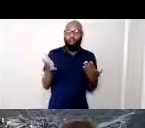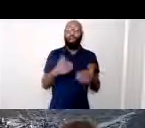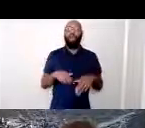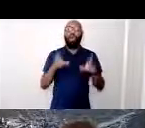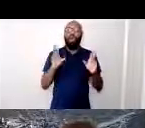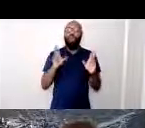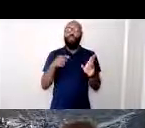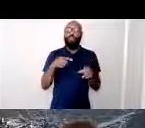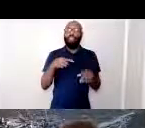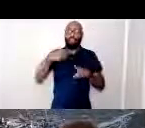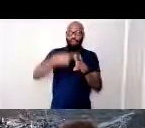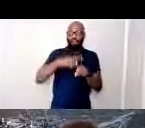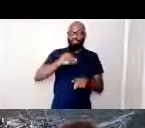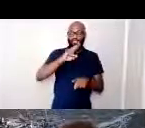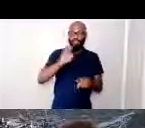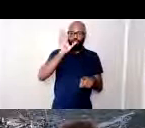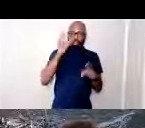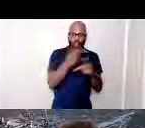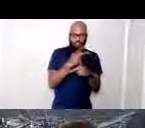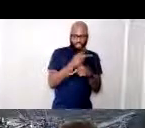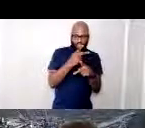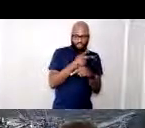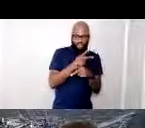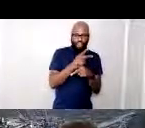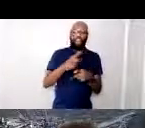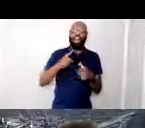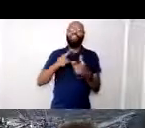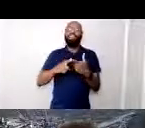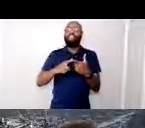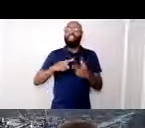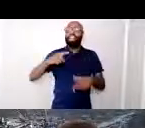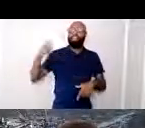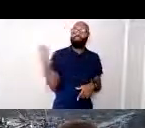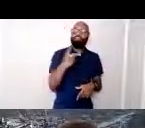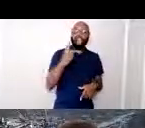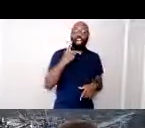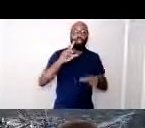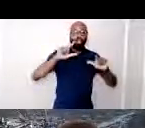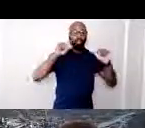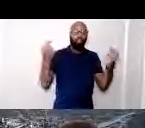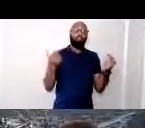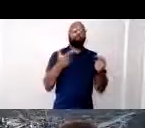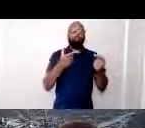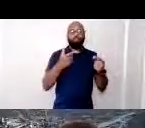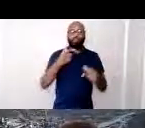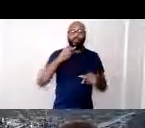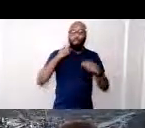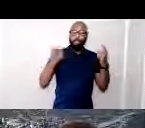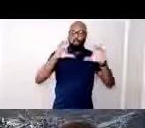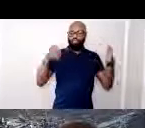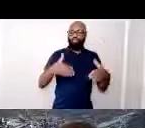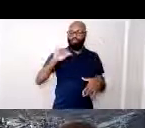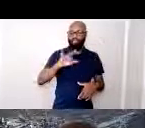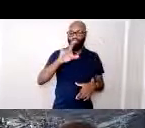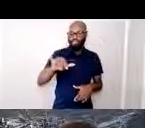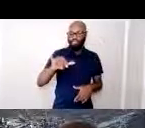June doing that and then come back to the larger group in July. We didn't want to eat up all of your time in